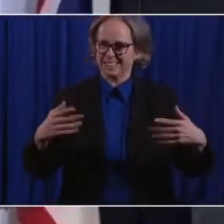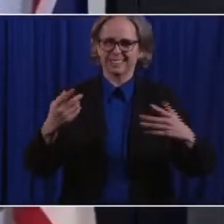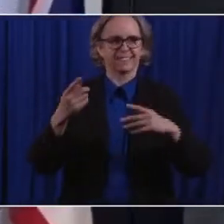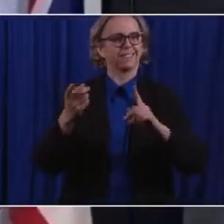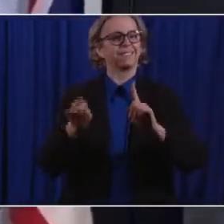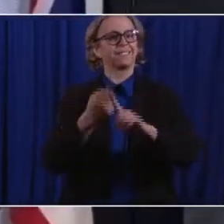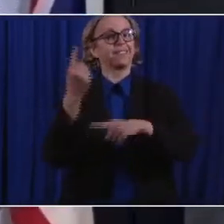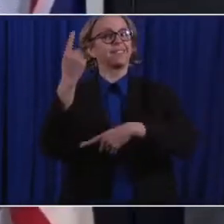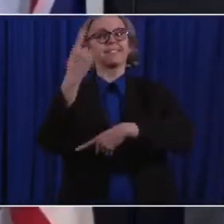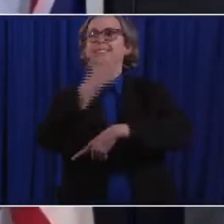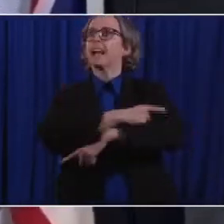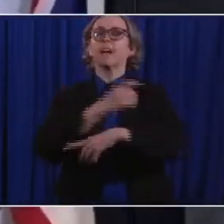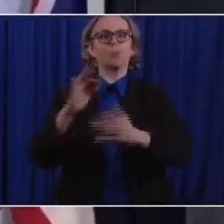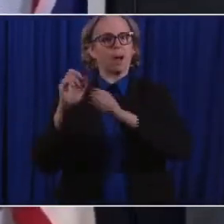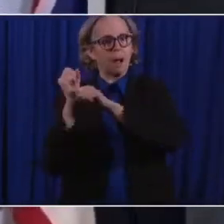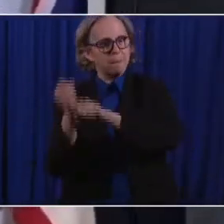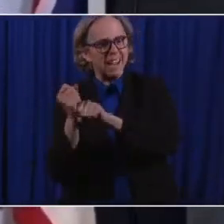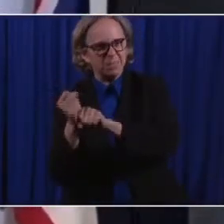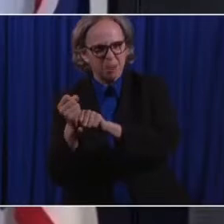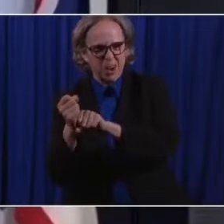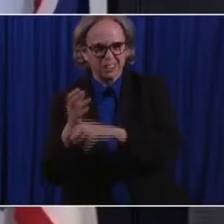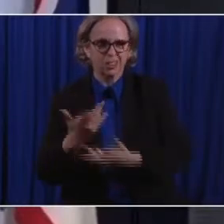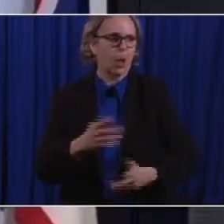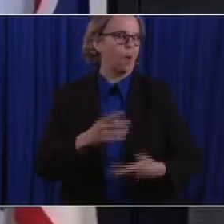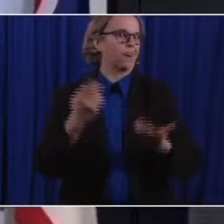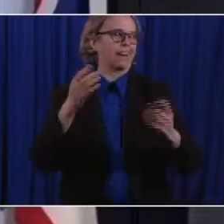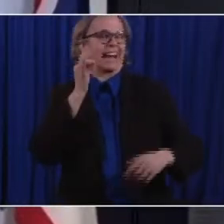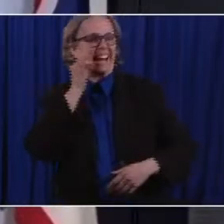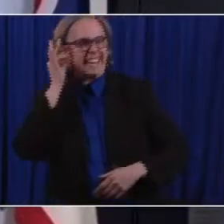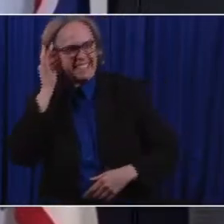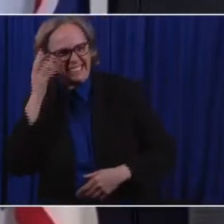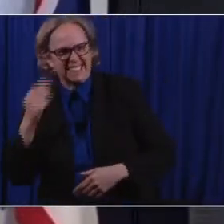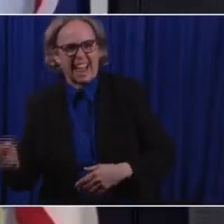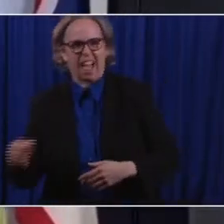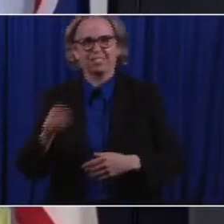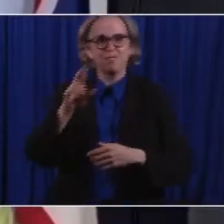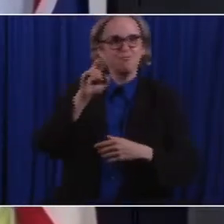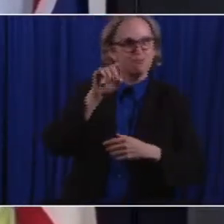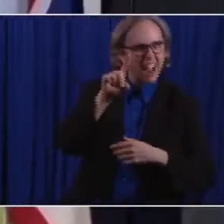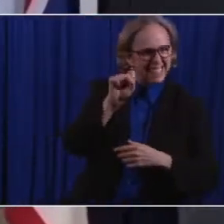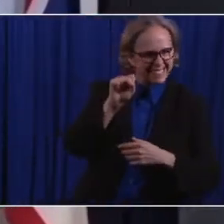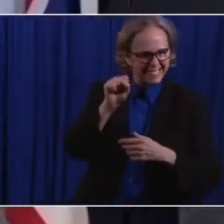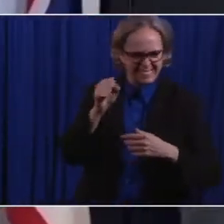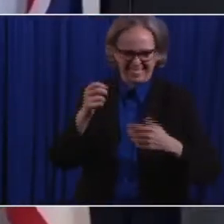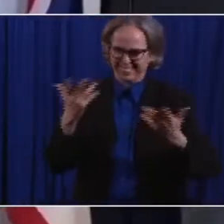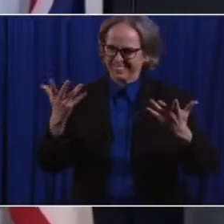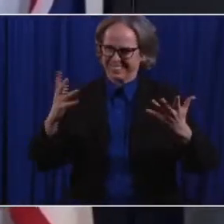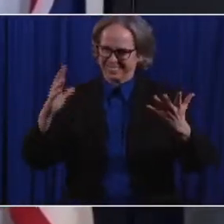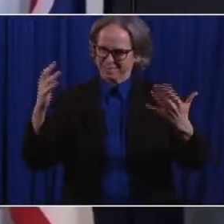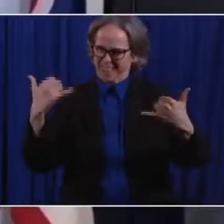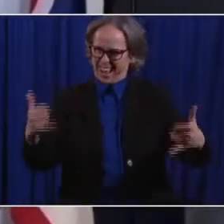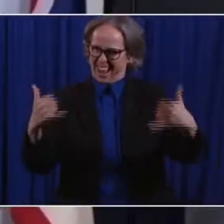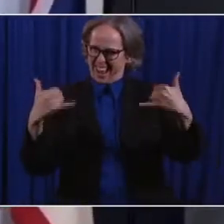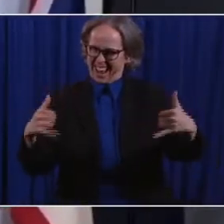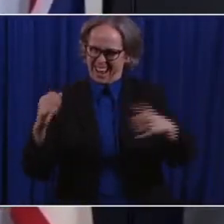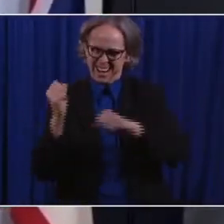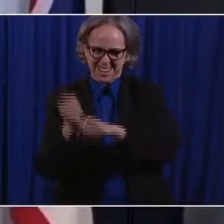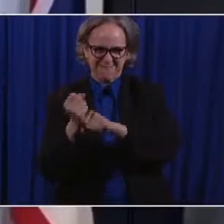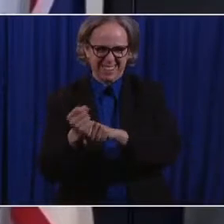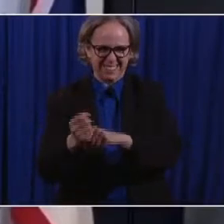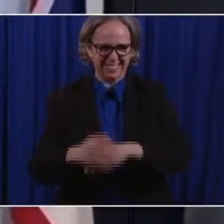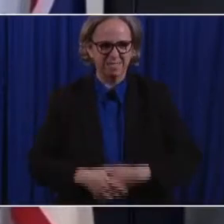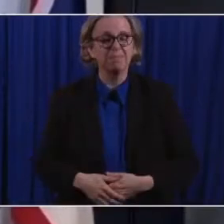Indians all the best. A little cold opening day. Reds, of course, open at home in Cincinnati. Indians